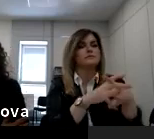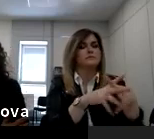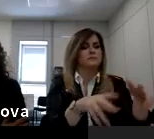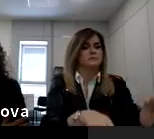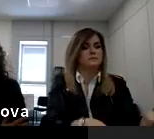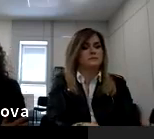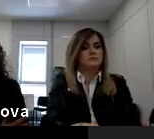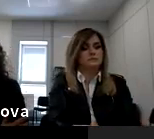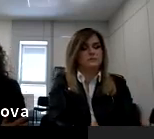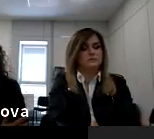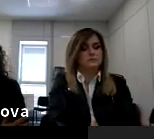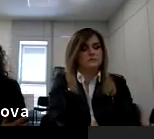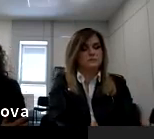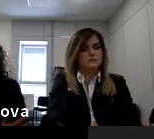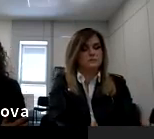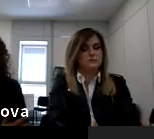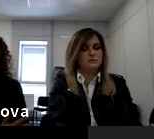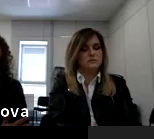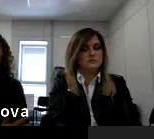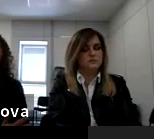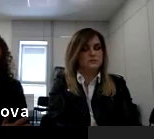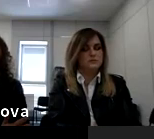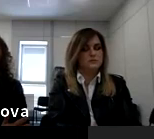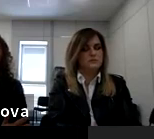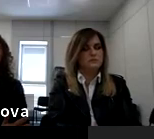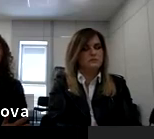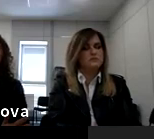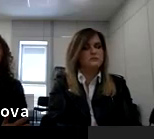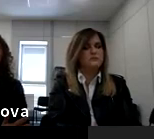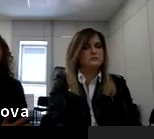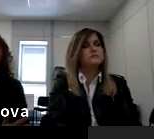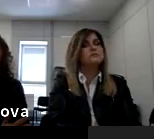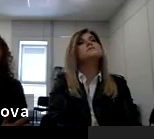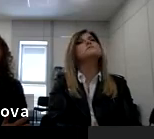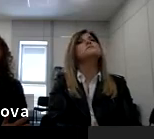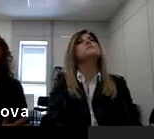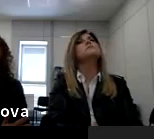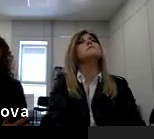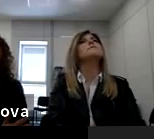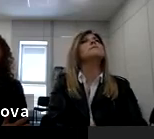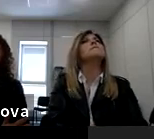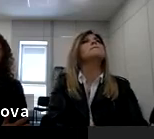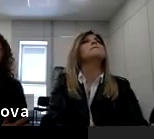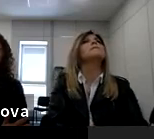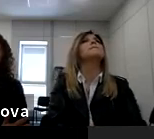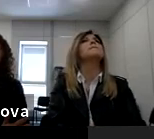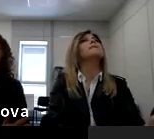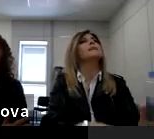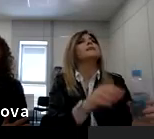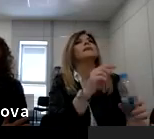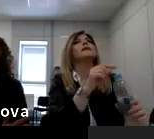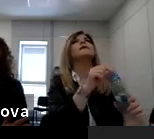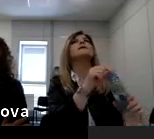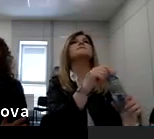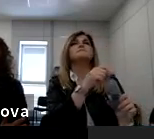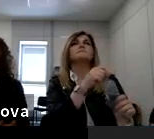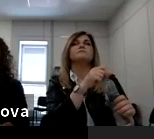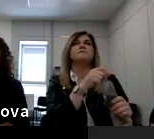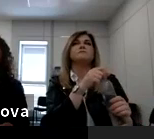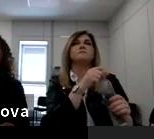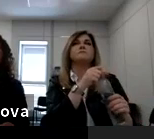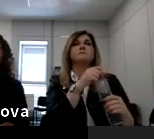optics with the white opening, so here is 3 pictures, 65, 85,